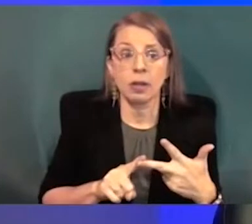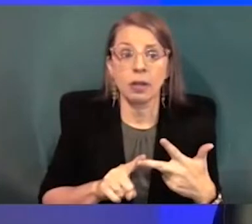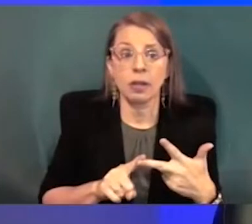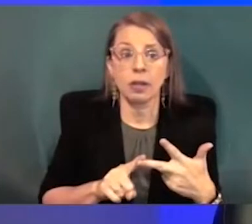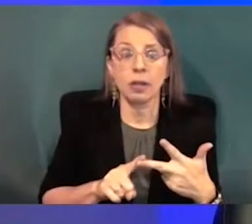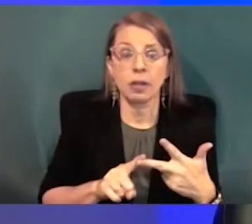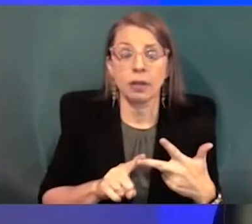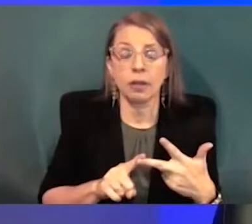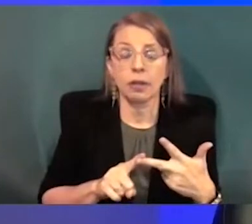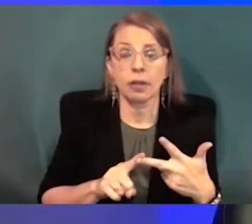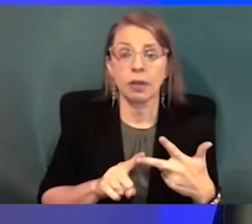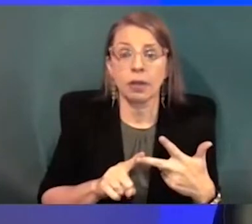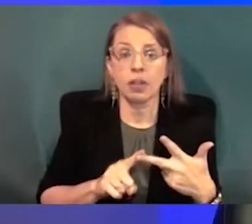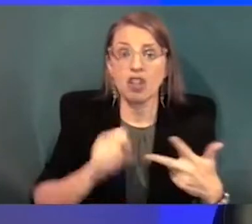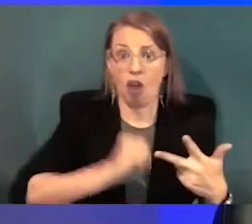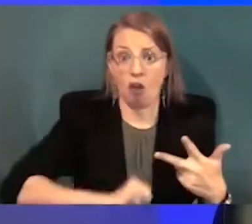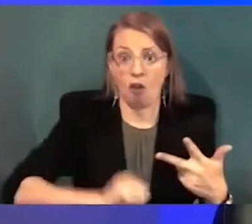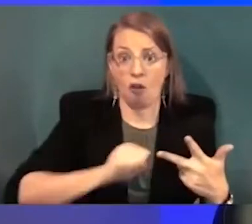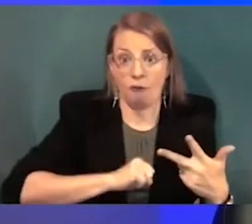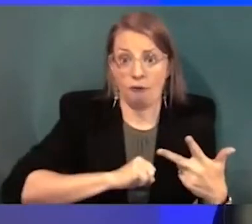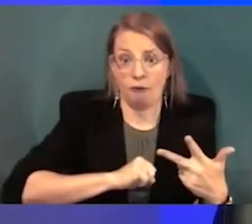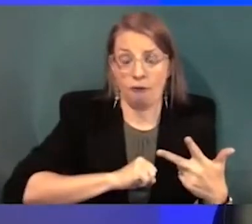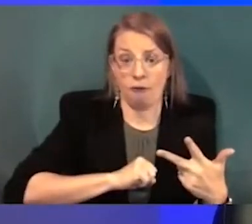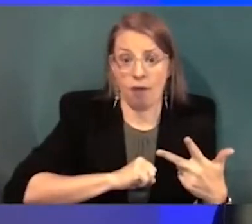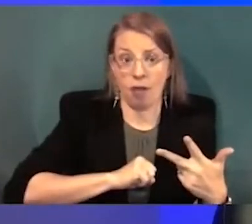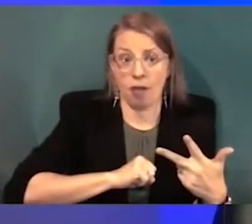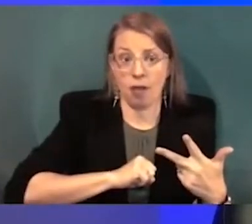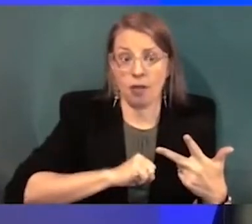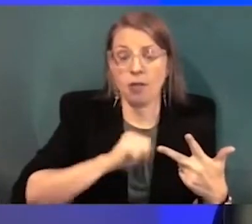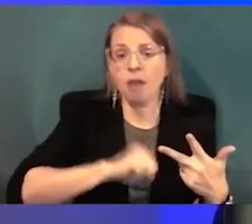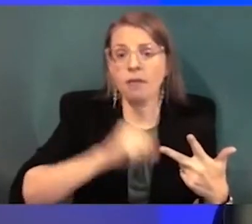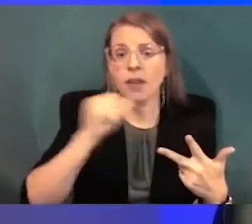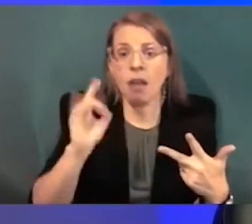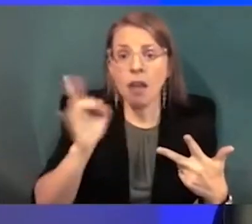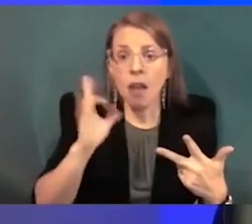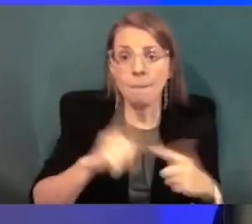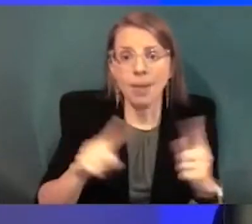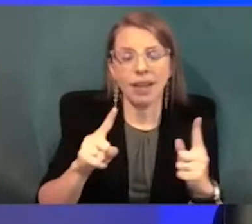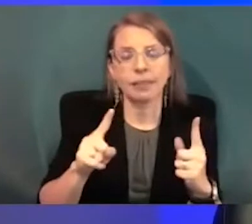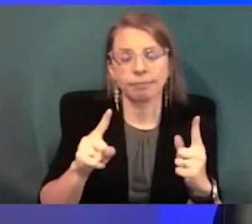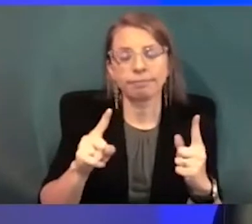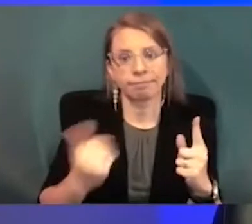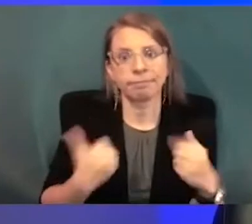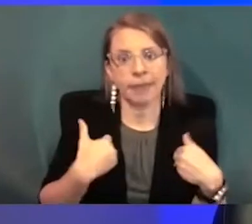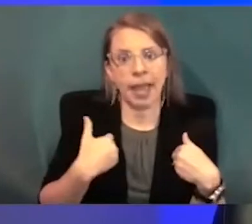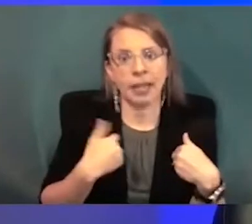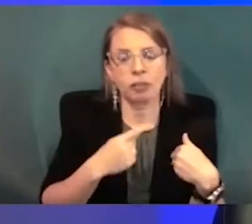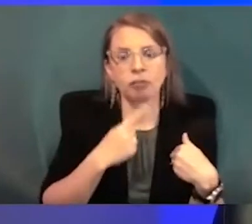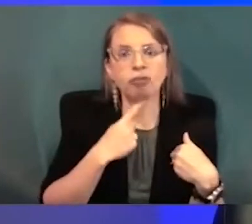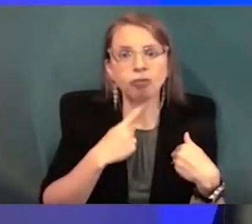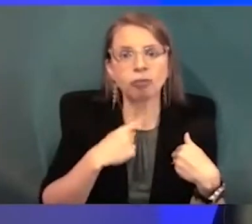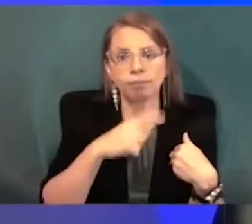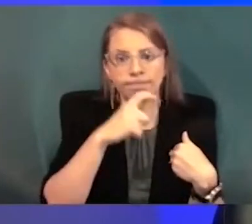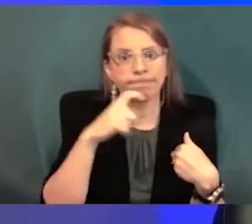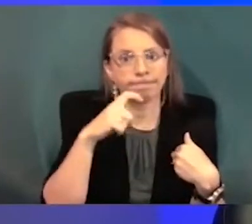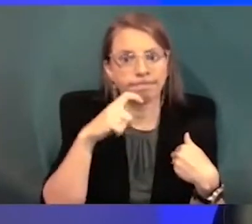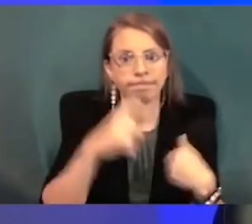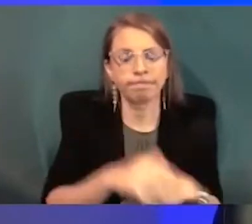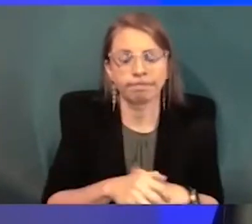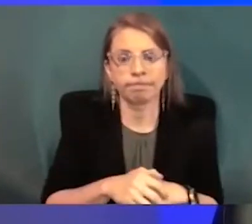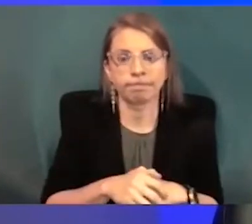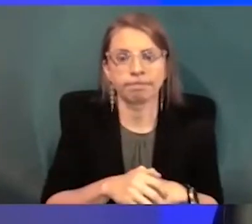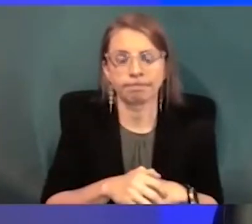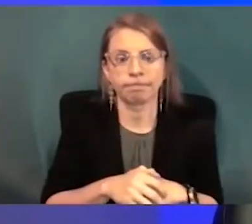the cough, the cough wasn't horrible, but it was there. It was very dry. And just